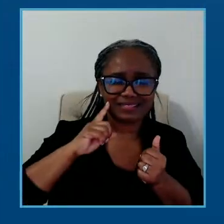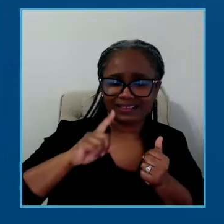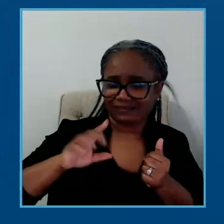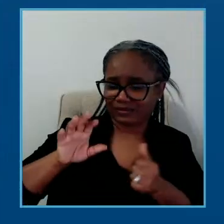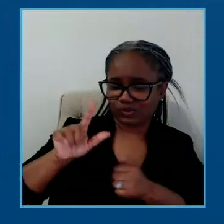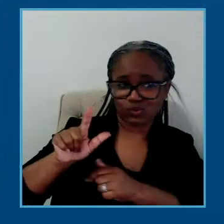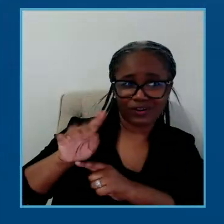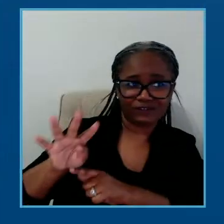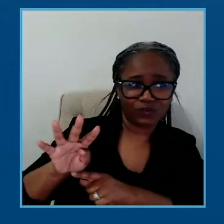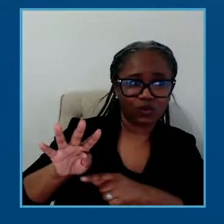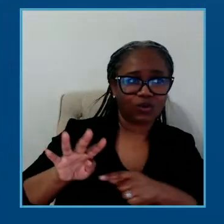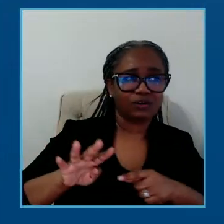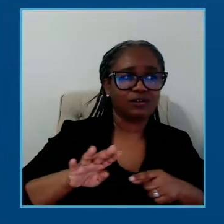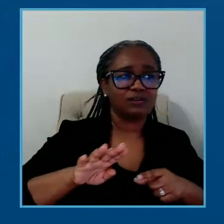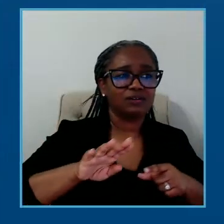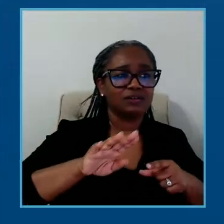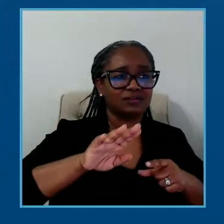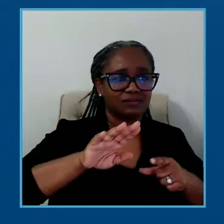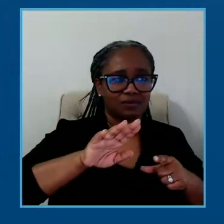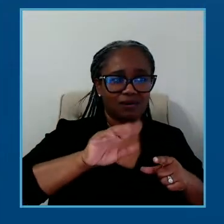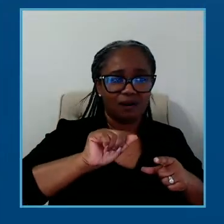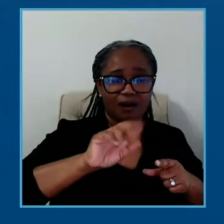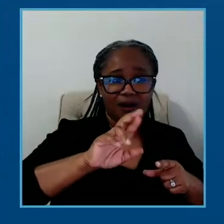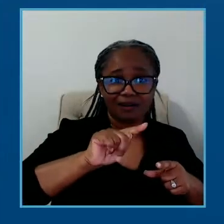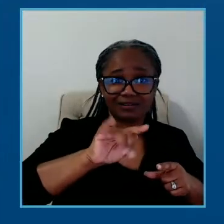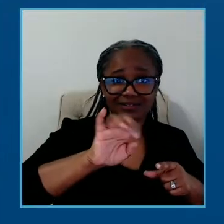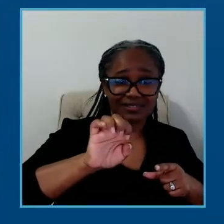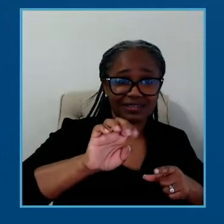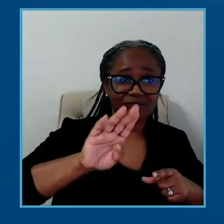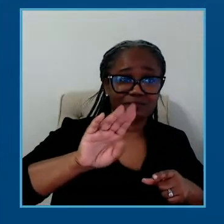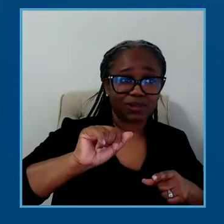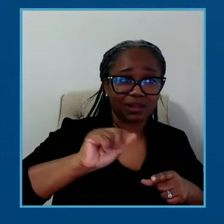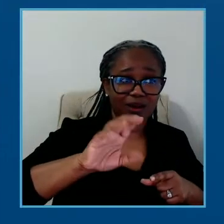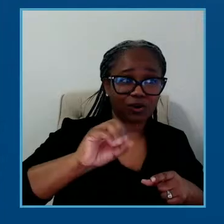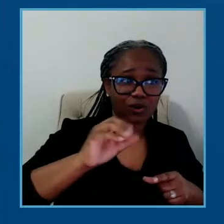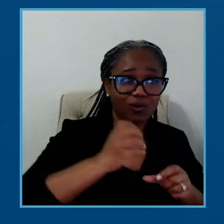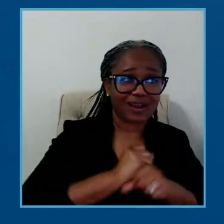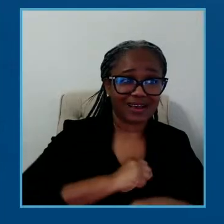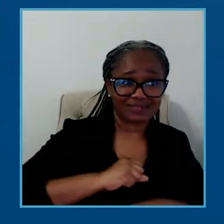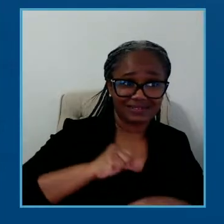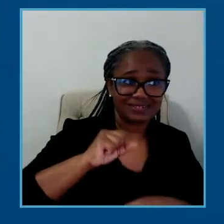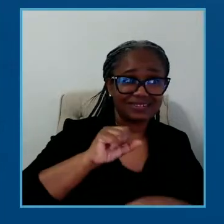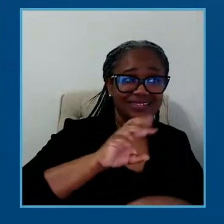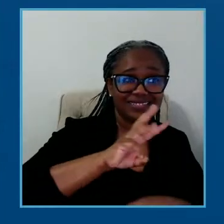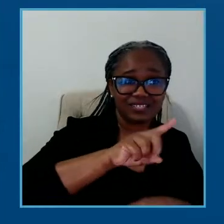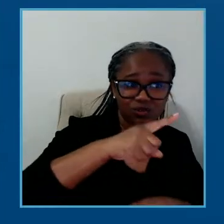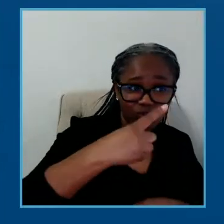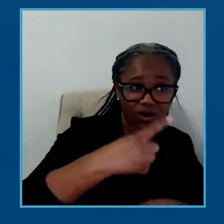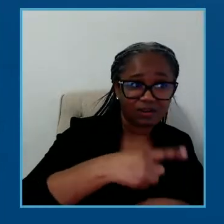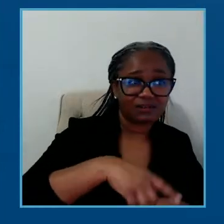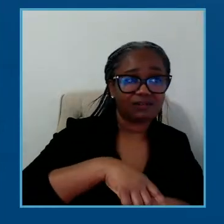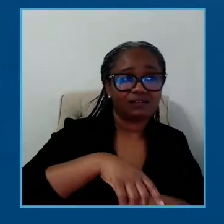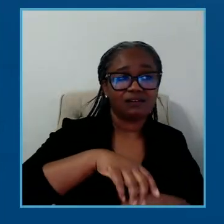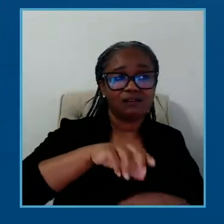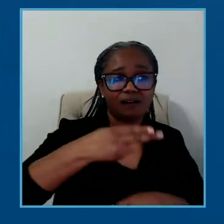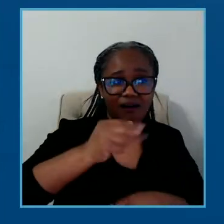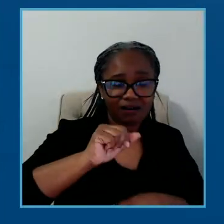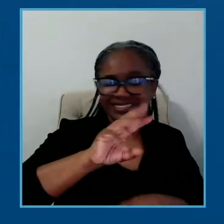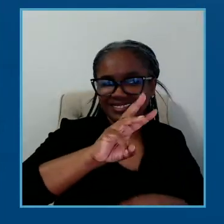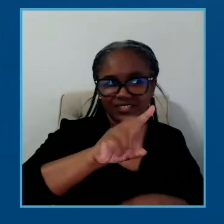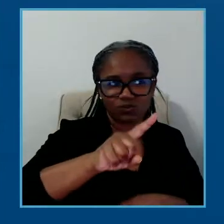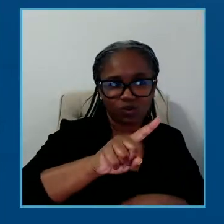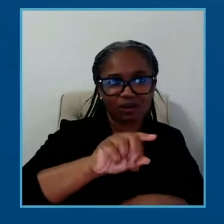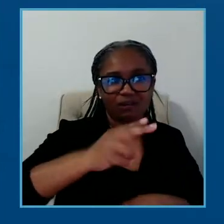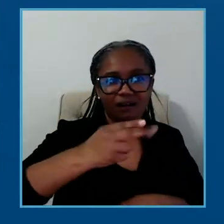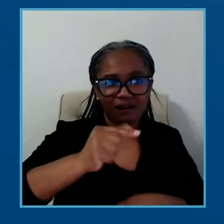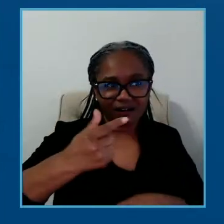elected Artie Blanco to Vice Chair, David Hogg won, getting 149 votes. Vice Chair Kenyatta got 135